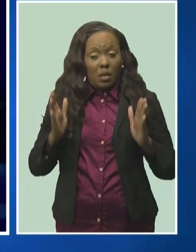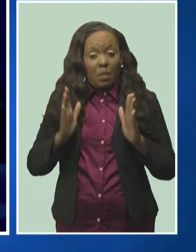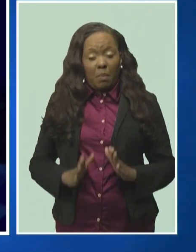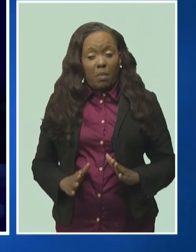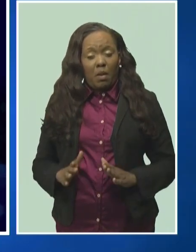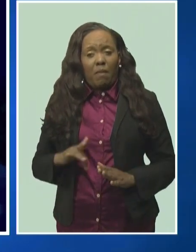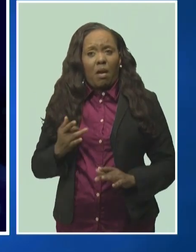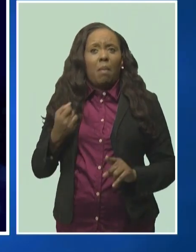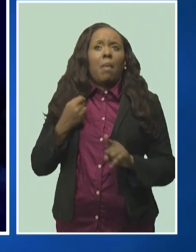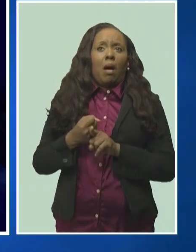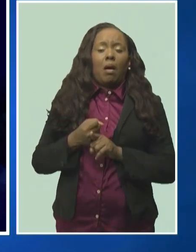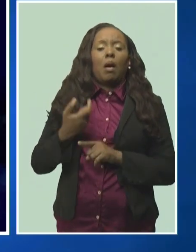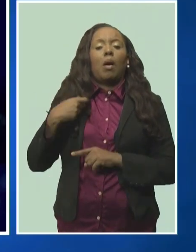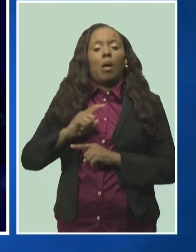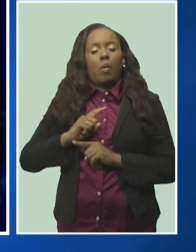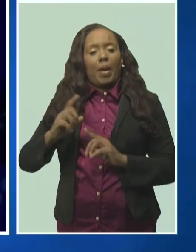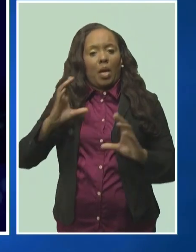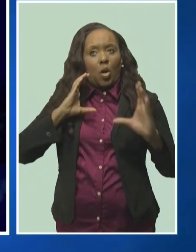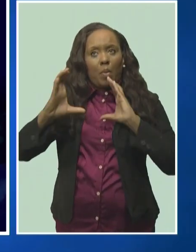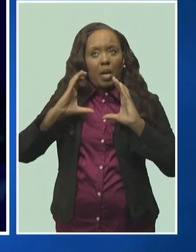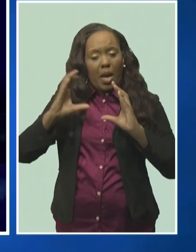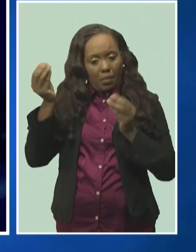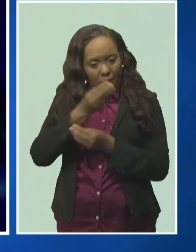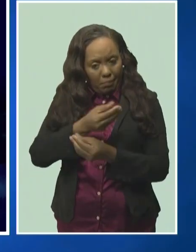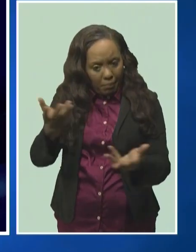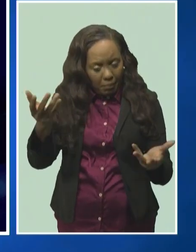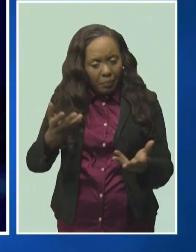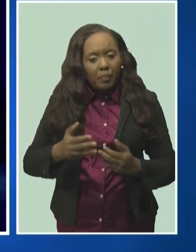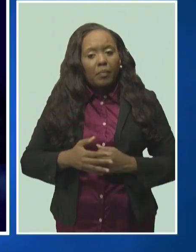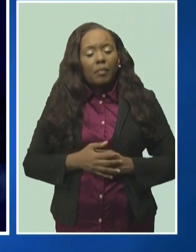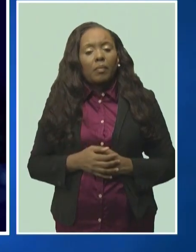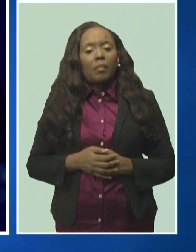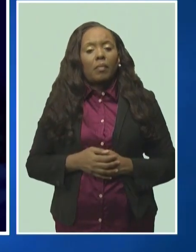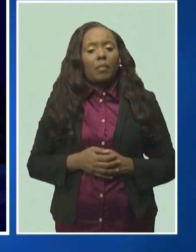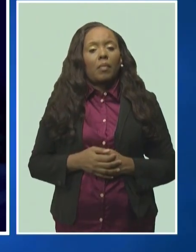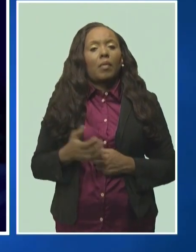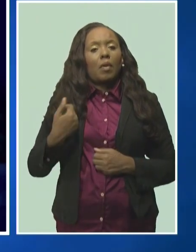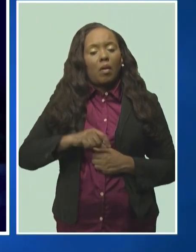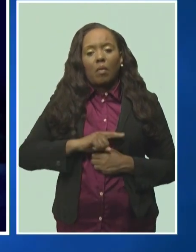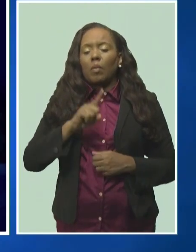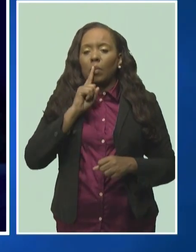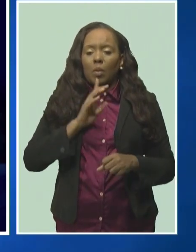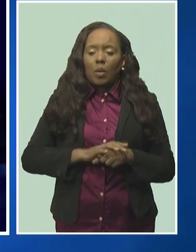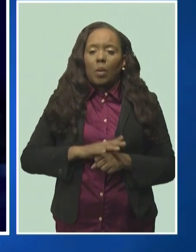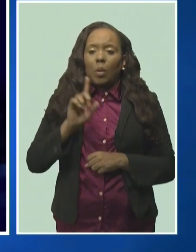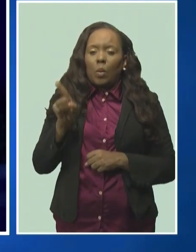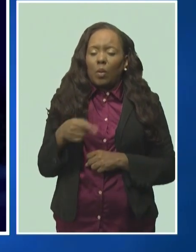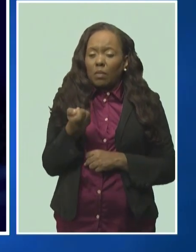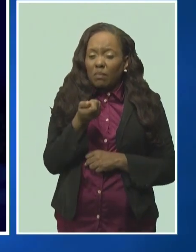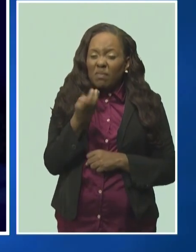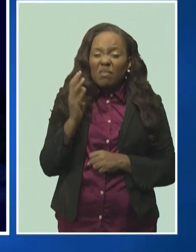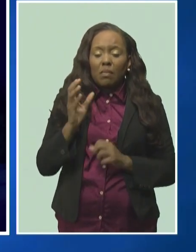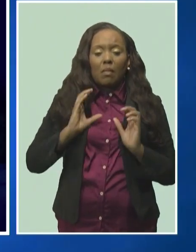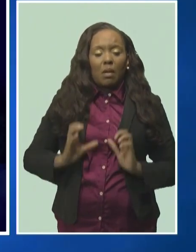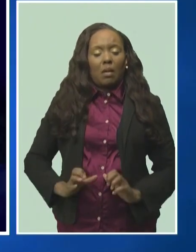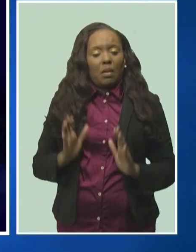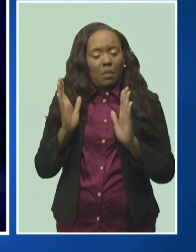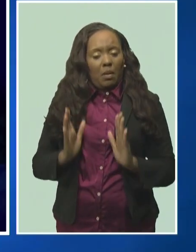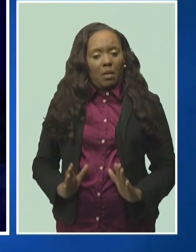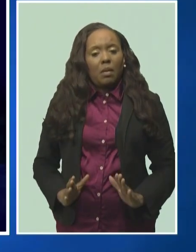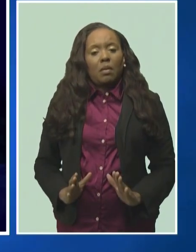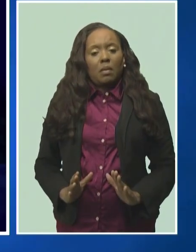with months ago. We can assure the public, though, that it is only those customers that have been impacted,